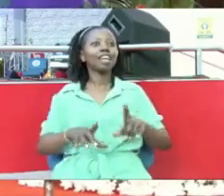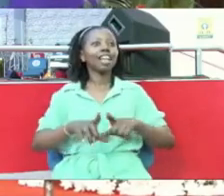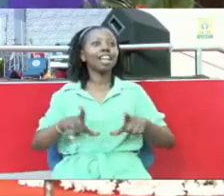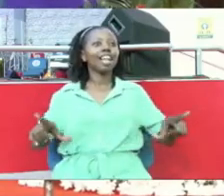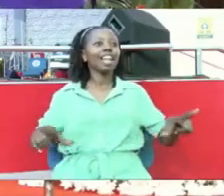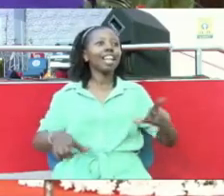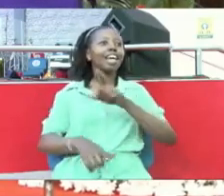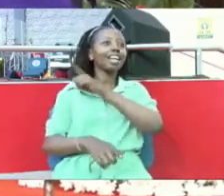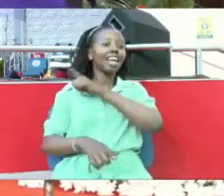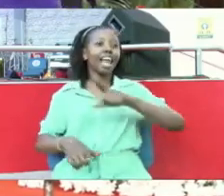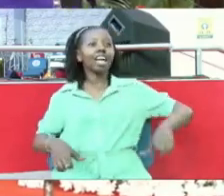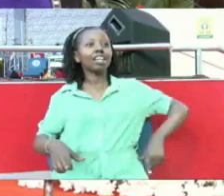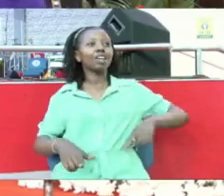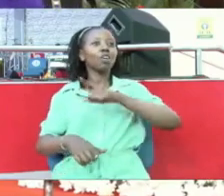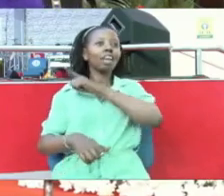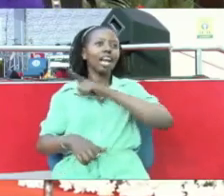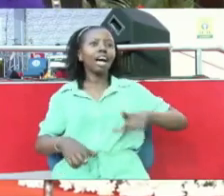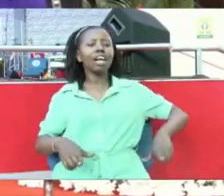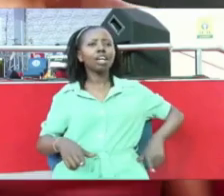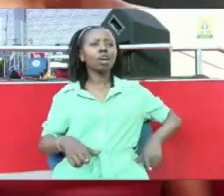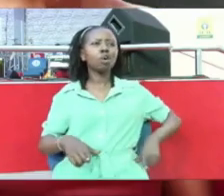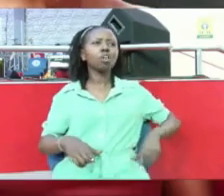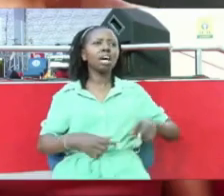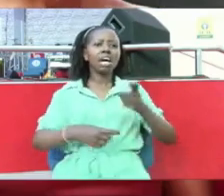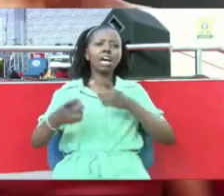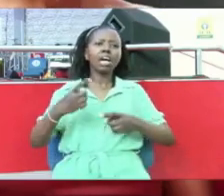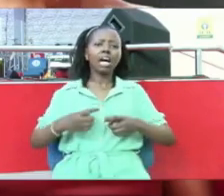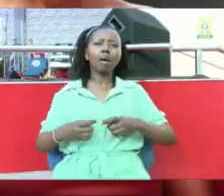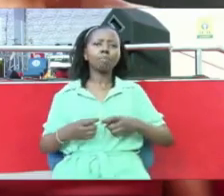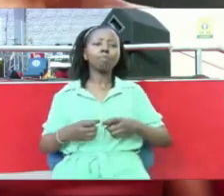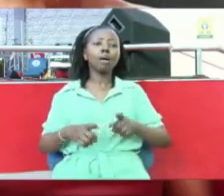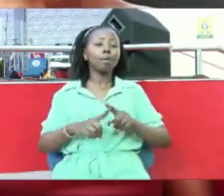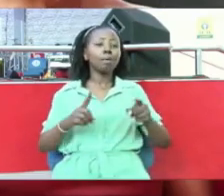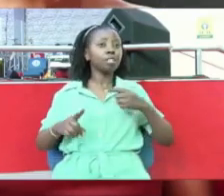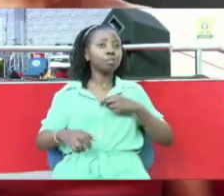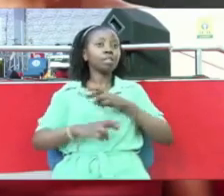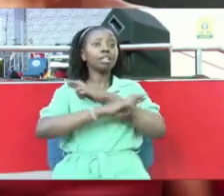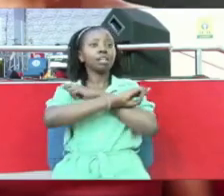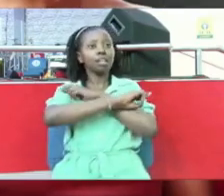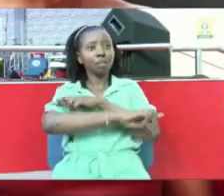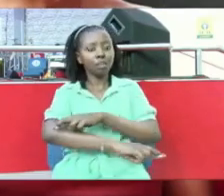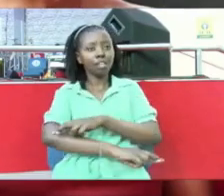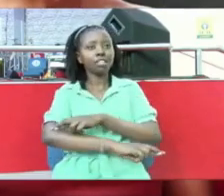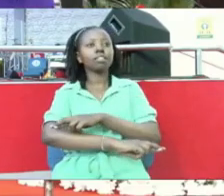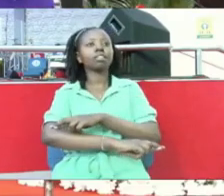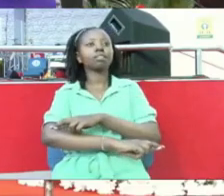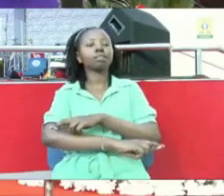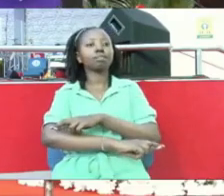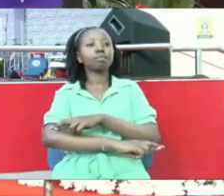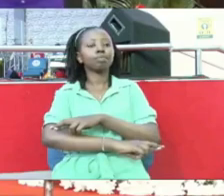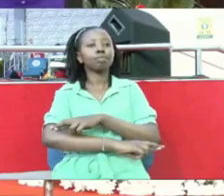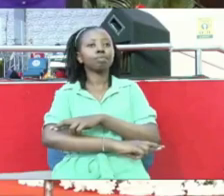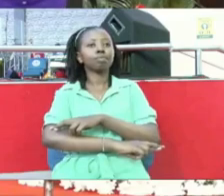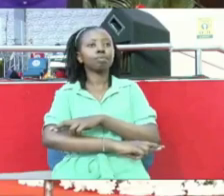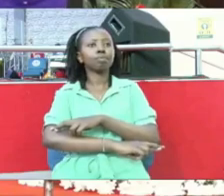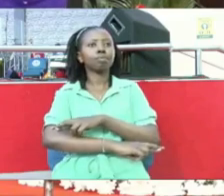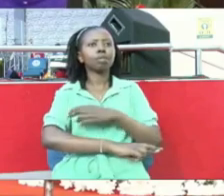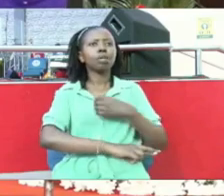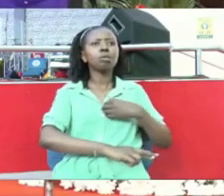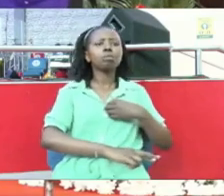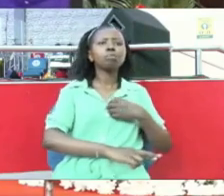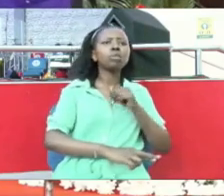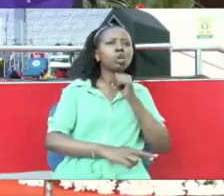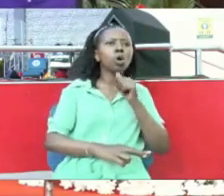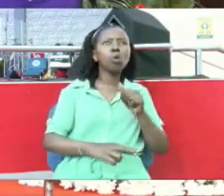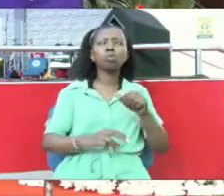in the presence of the Most High. Yule mwenye nyumba amekuambia ya kwamba atakurusha nje, lakini Mungu anakuletea baraka. I was not able to pay